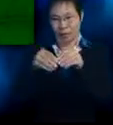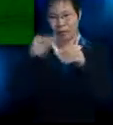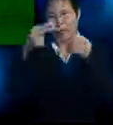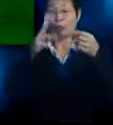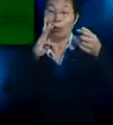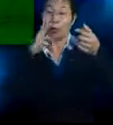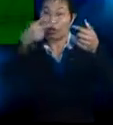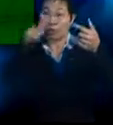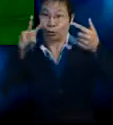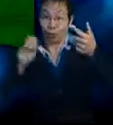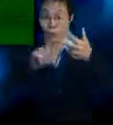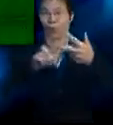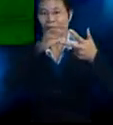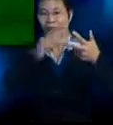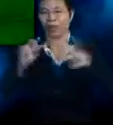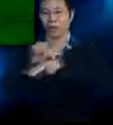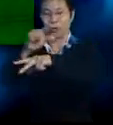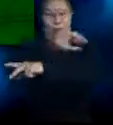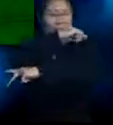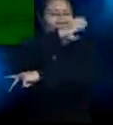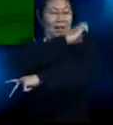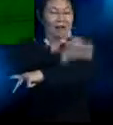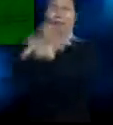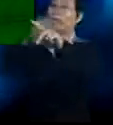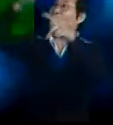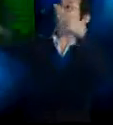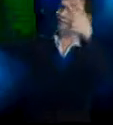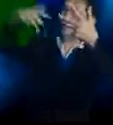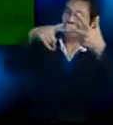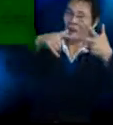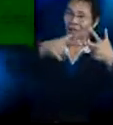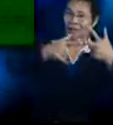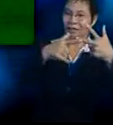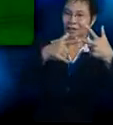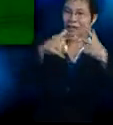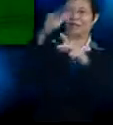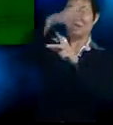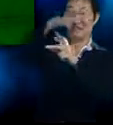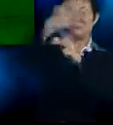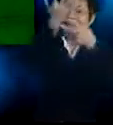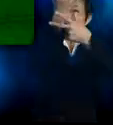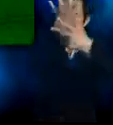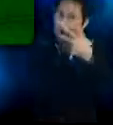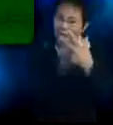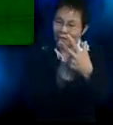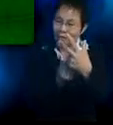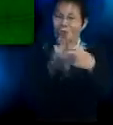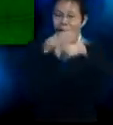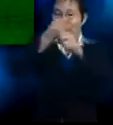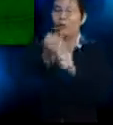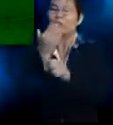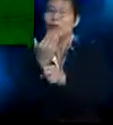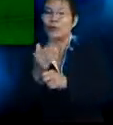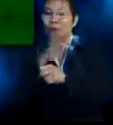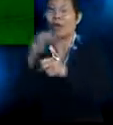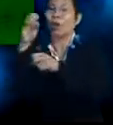water, and using the energy from sunlight captured by the chlorophyll in leaves will produce glucose